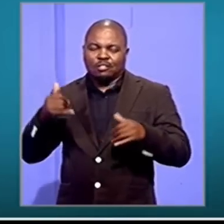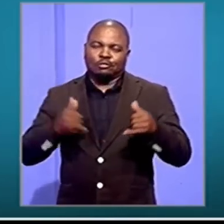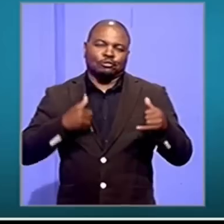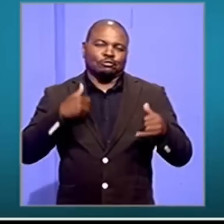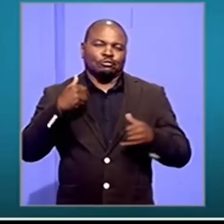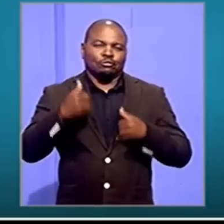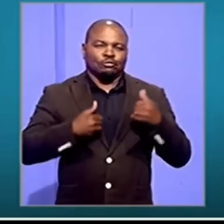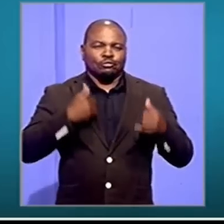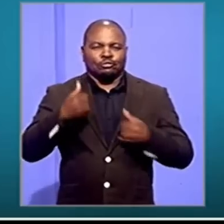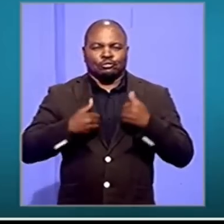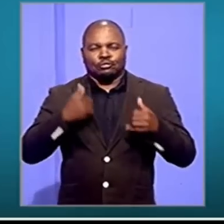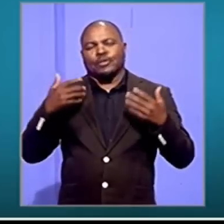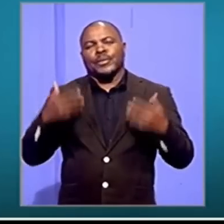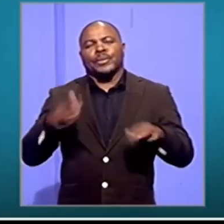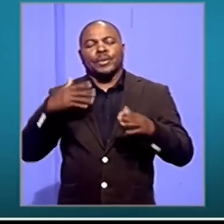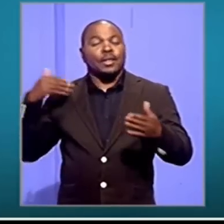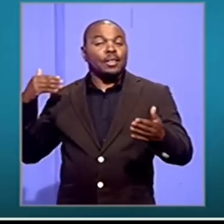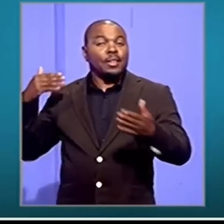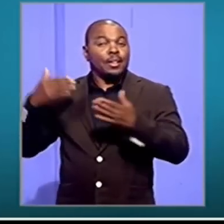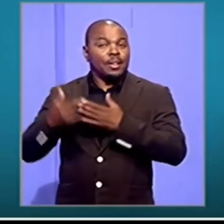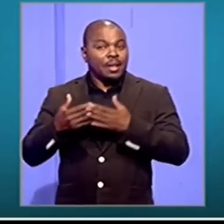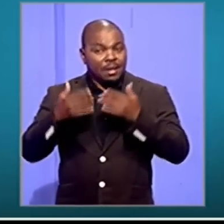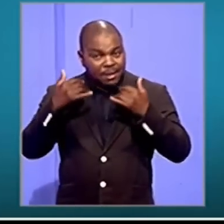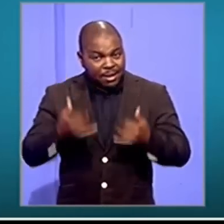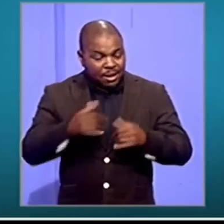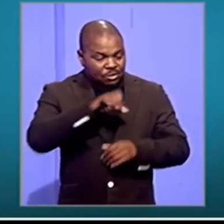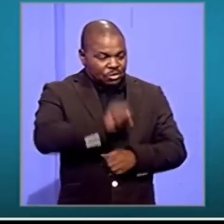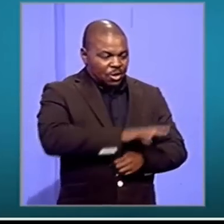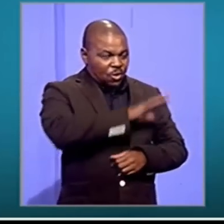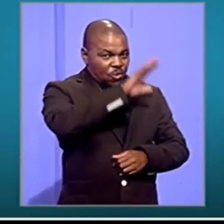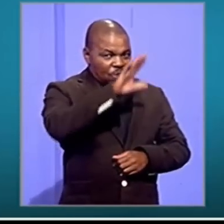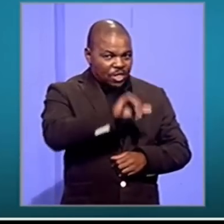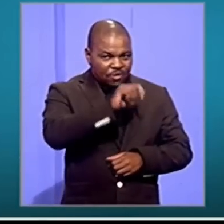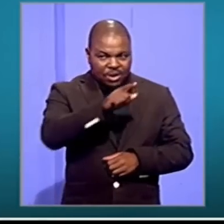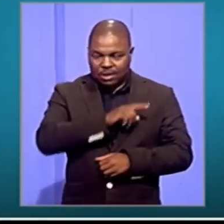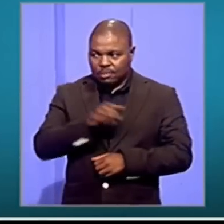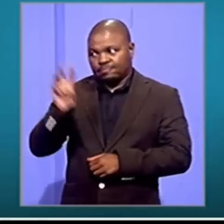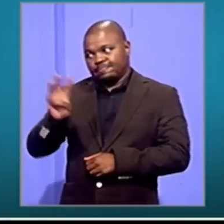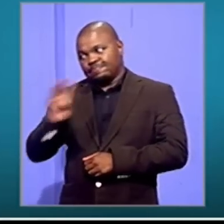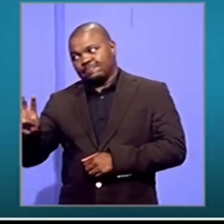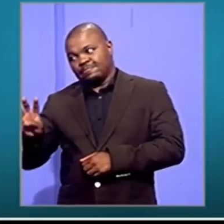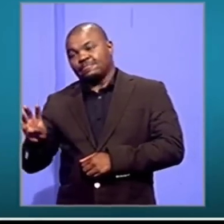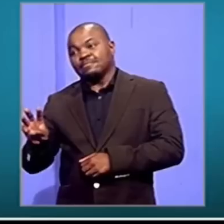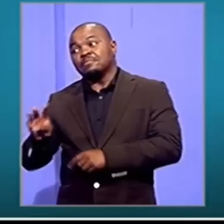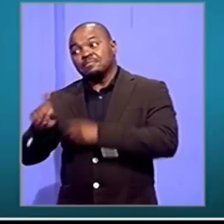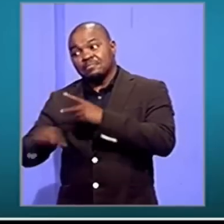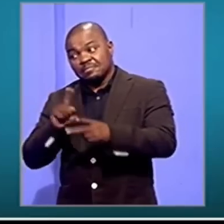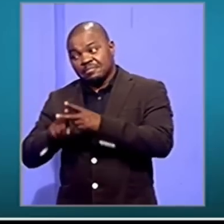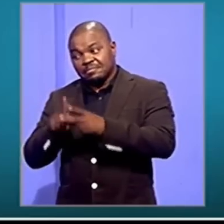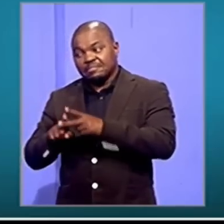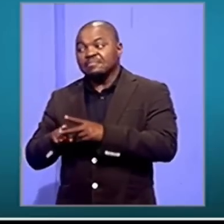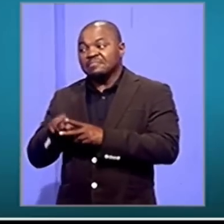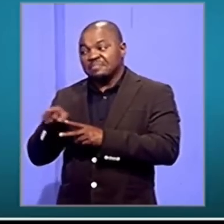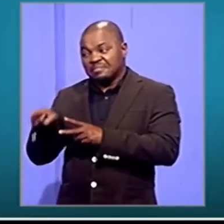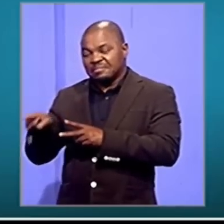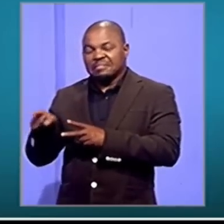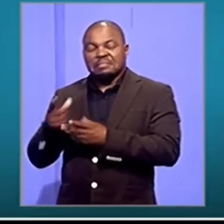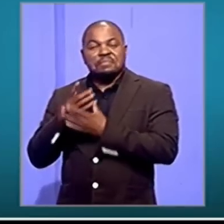mohlare wa motšhitši wa dinose wo gabjale Afrika Borwa o šikintšitšego gore di ba lome ba hloke